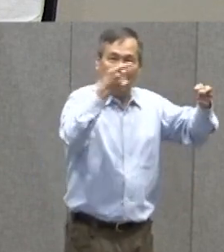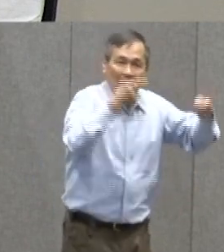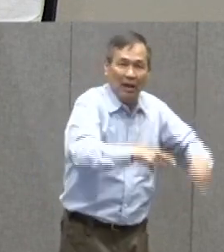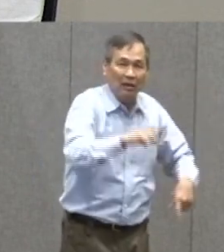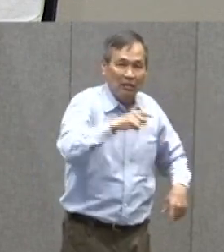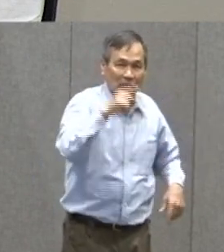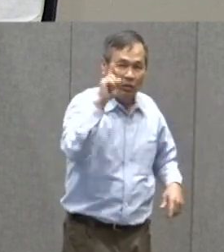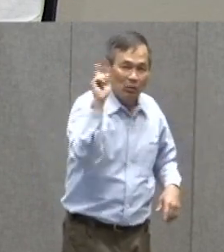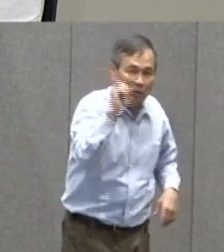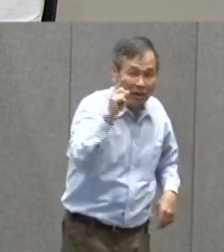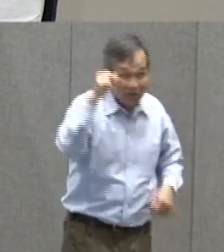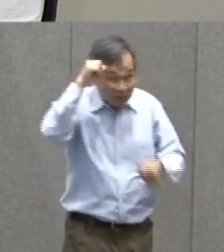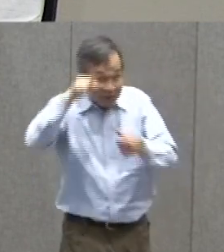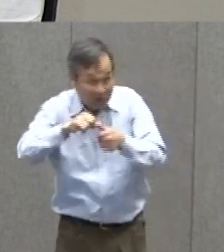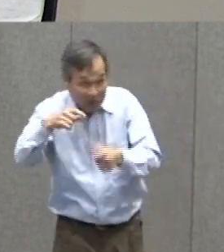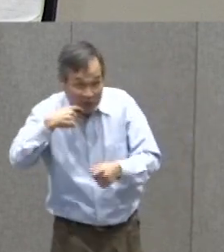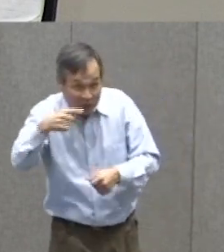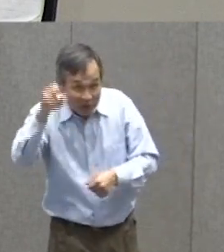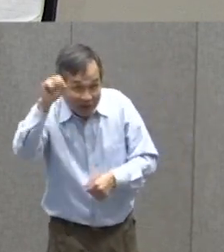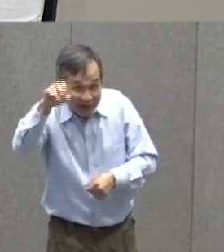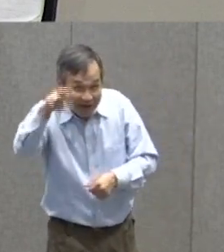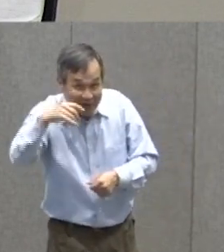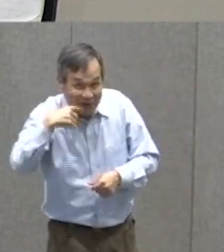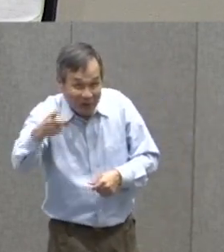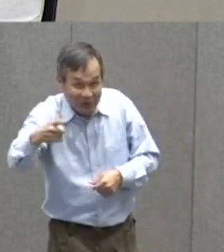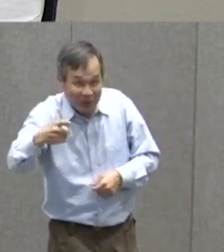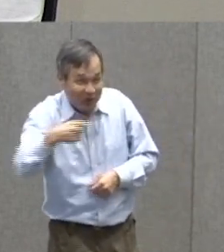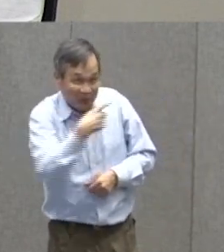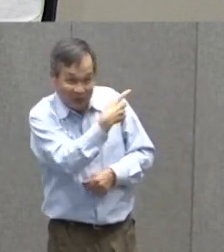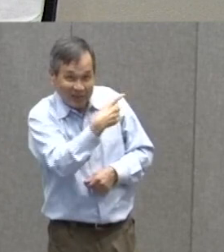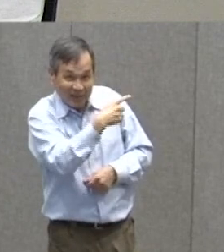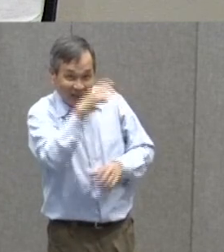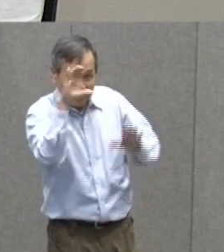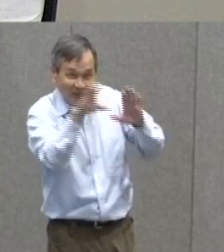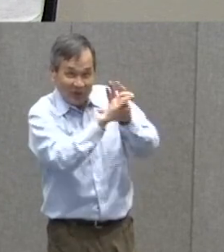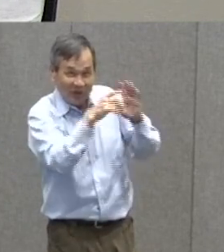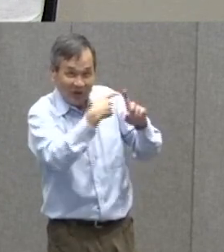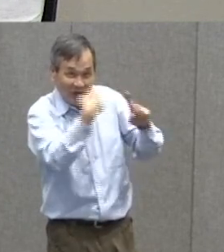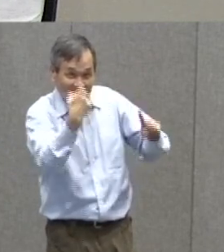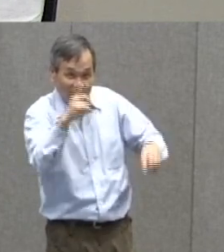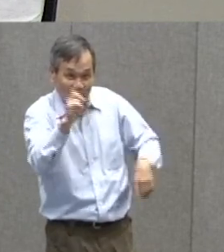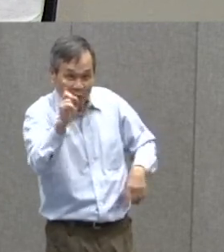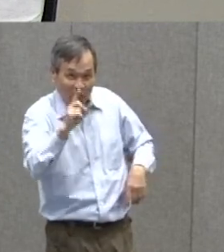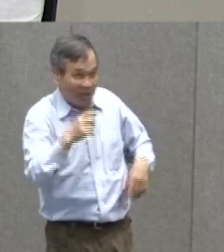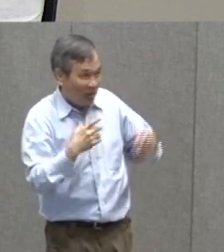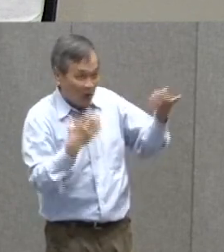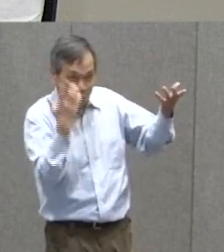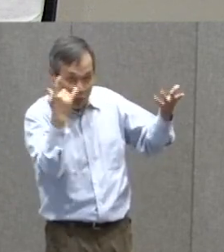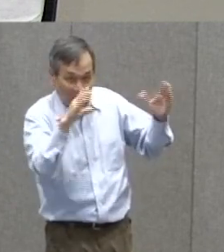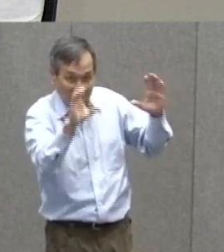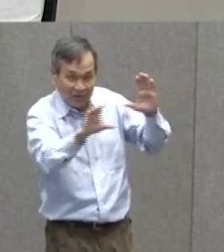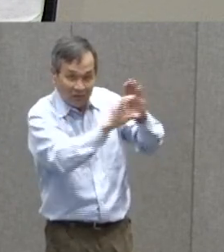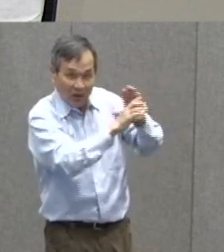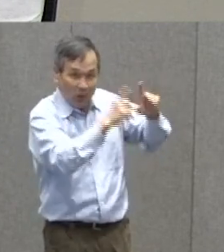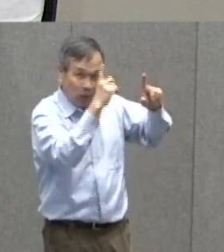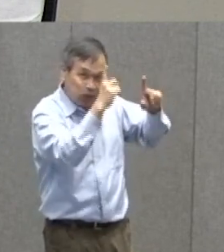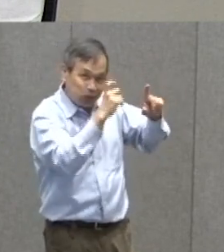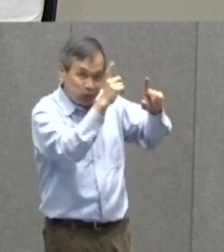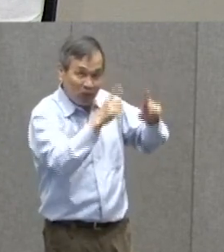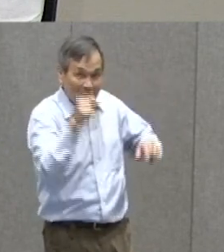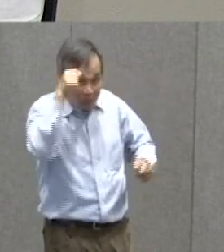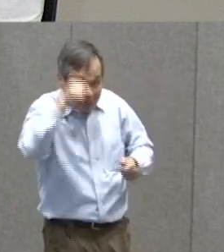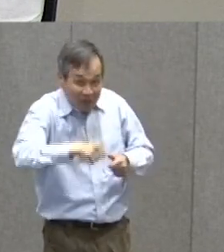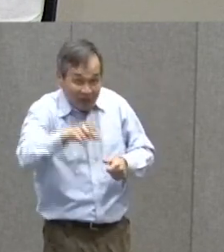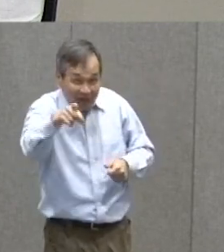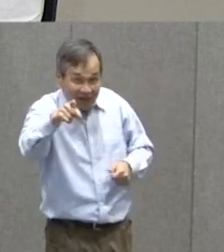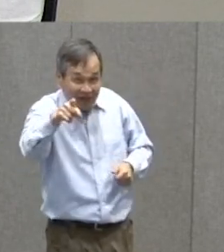remember? Do you remember in the beginning I gave you a little bit of context of what this photograph was all about? And I hope you